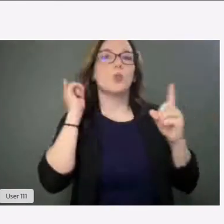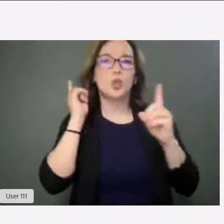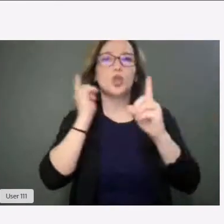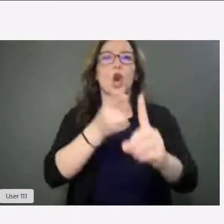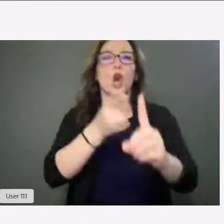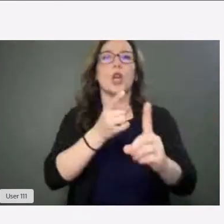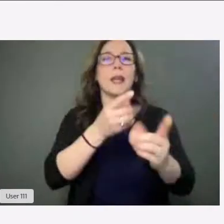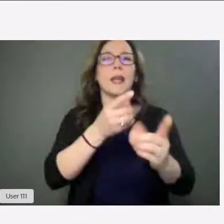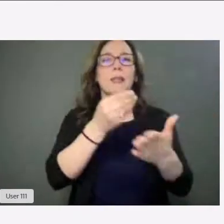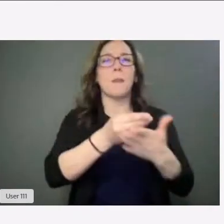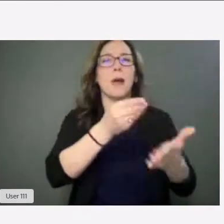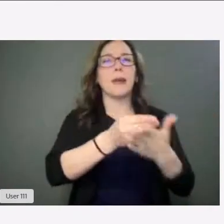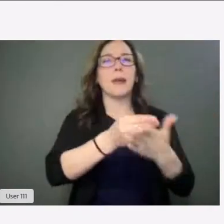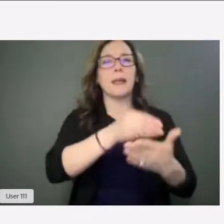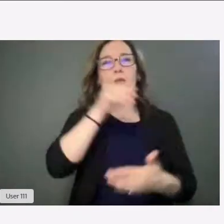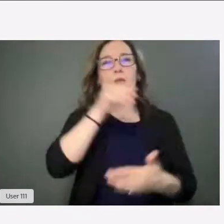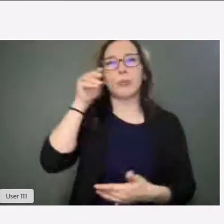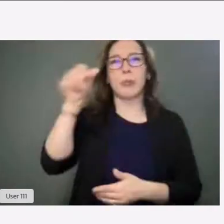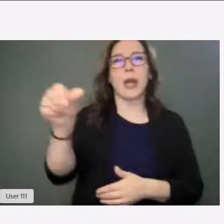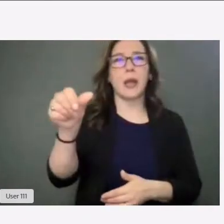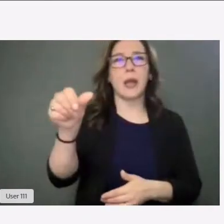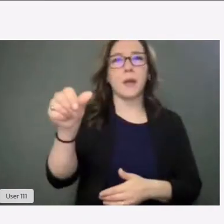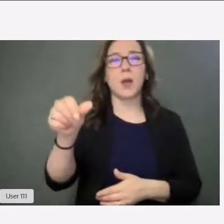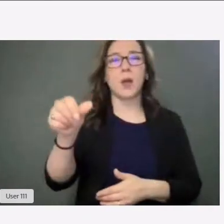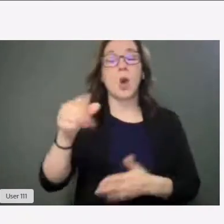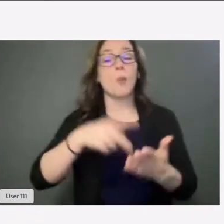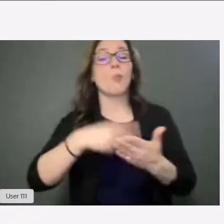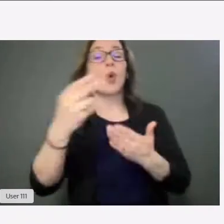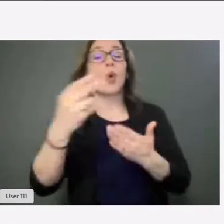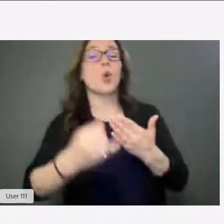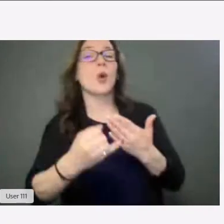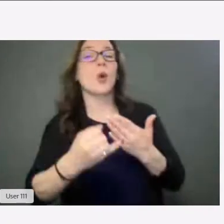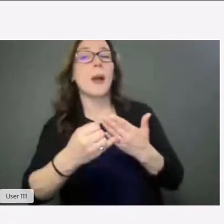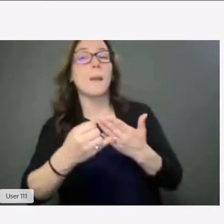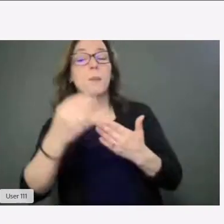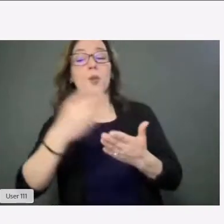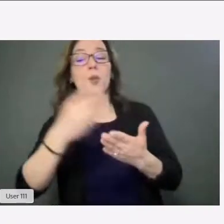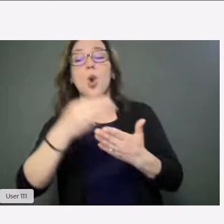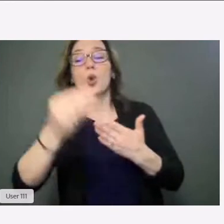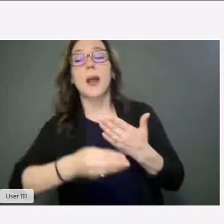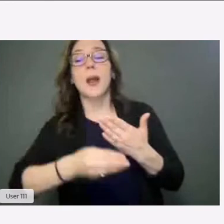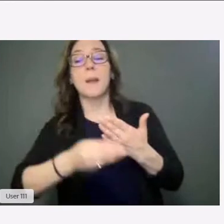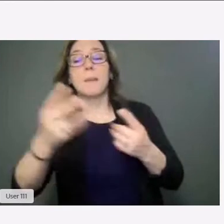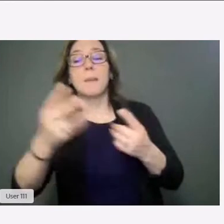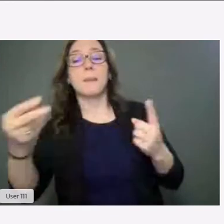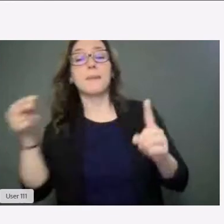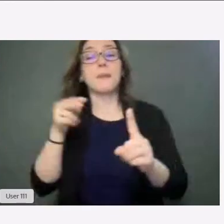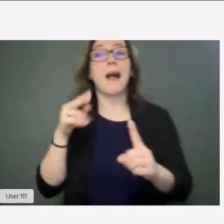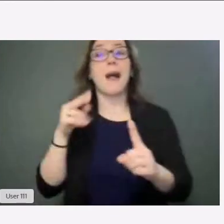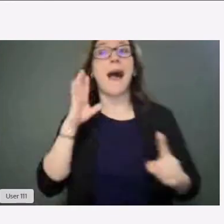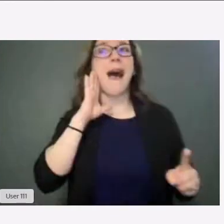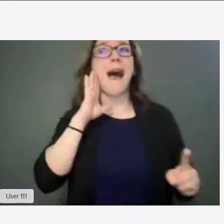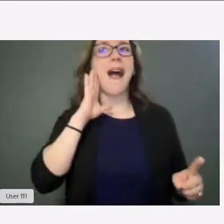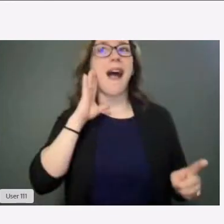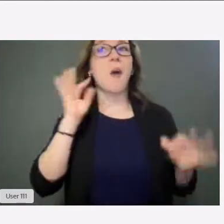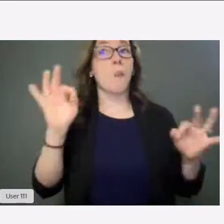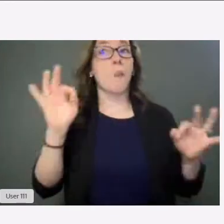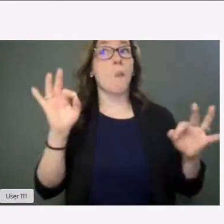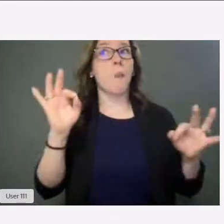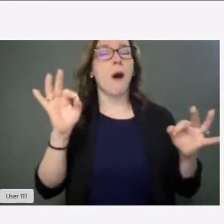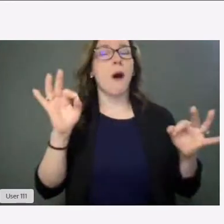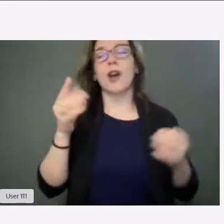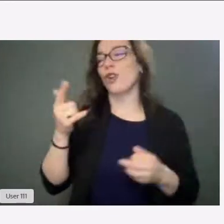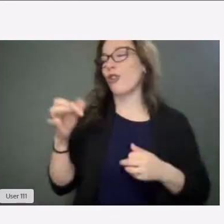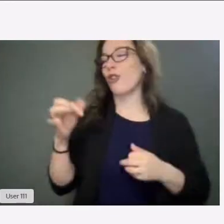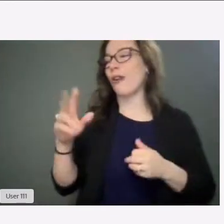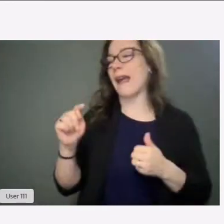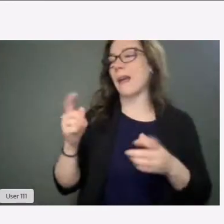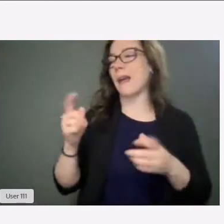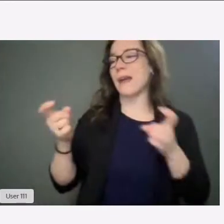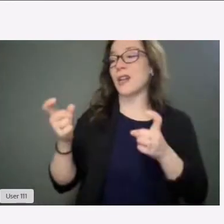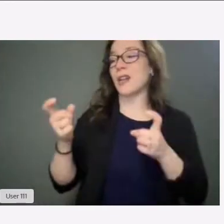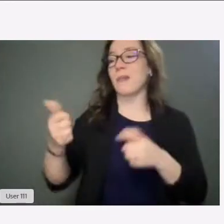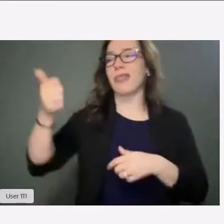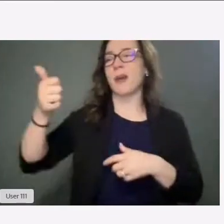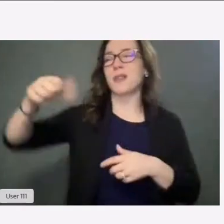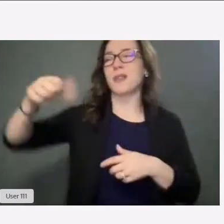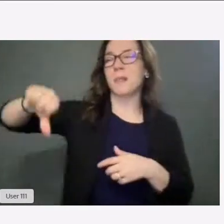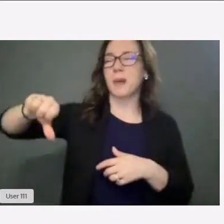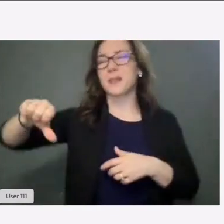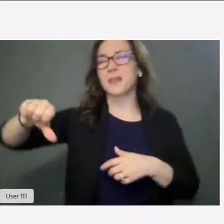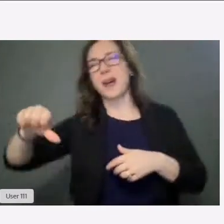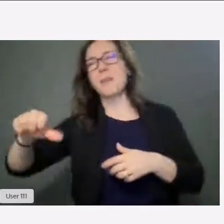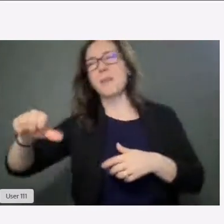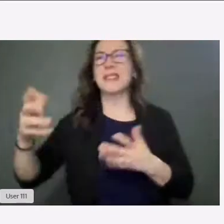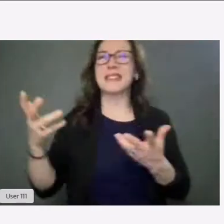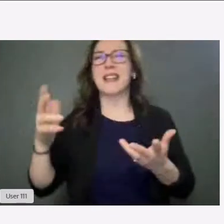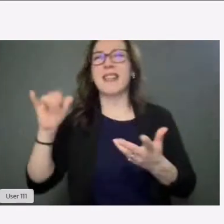funds. So from a programmatic perspective, Ginny, like, you know, this is kind of music to my ears, but from sort of a grants management, sort of thumbs up, thumbs down perspective,